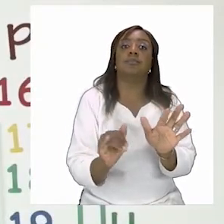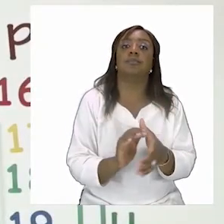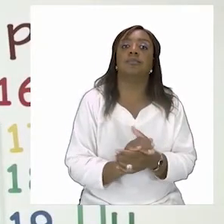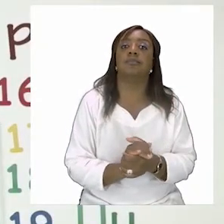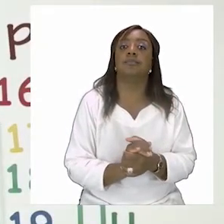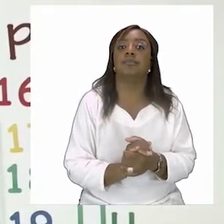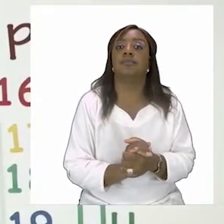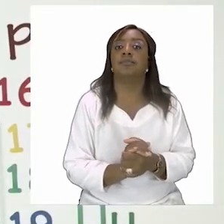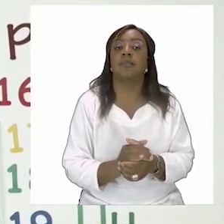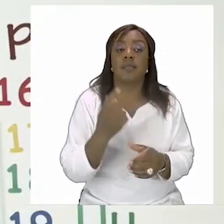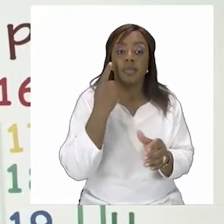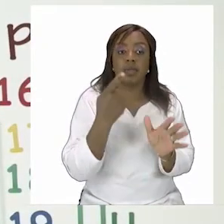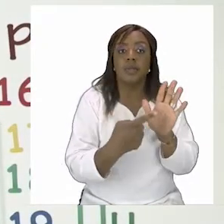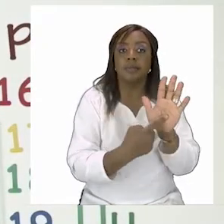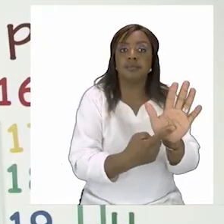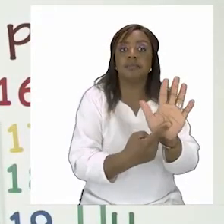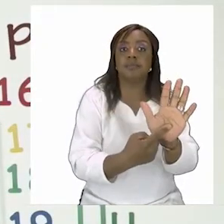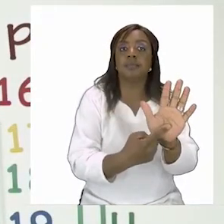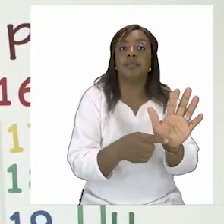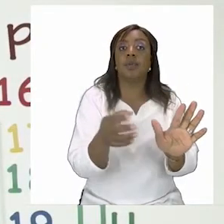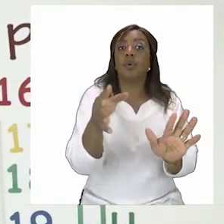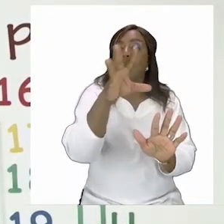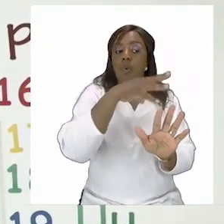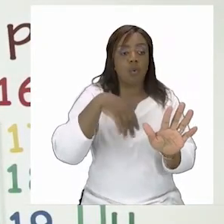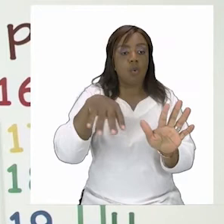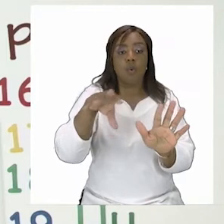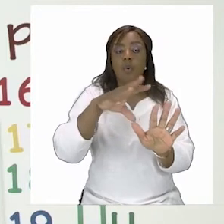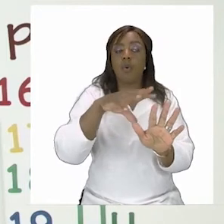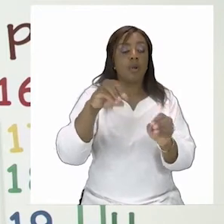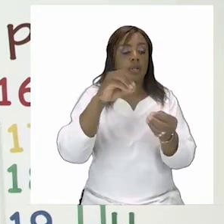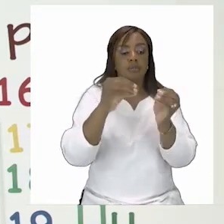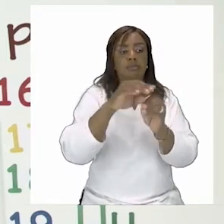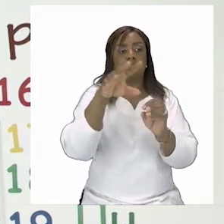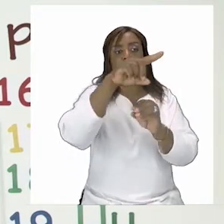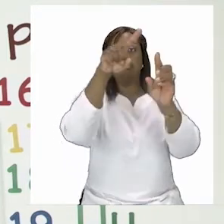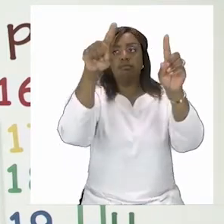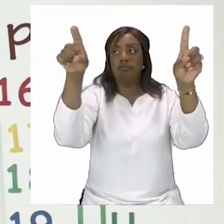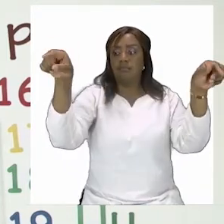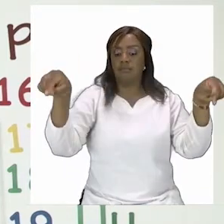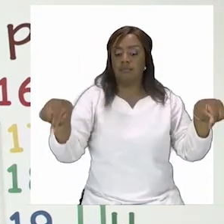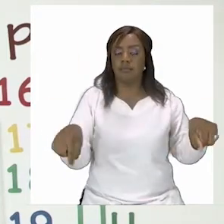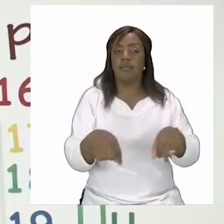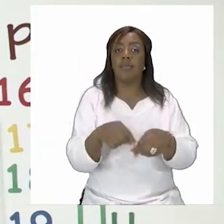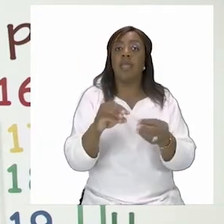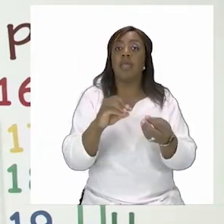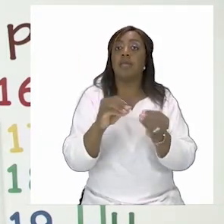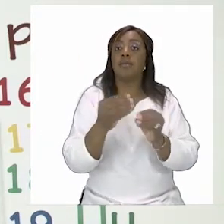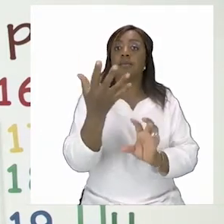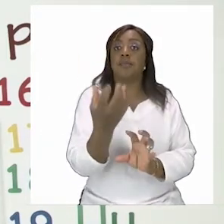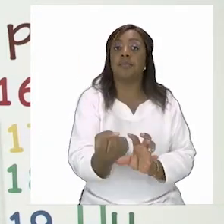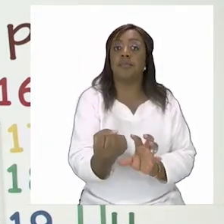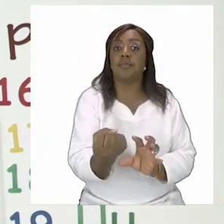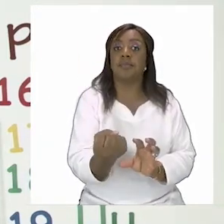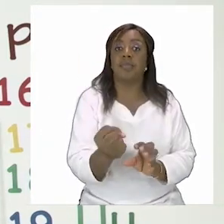As you can see, we have all our numbers around our beautiful board, and we want to